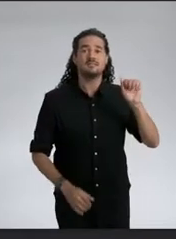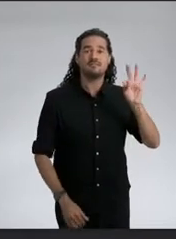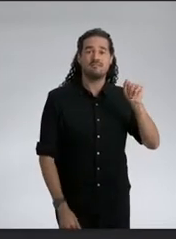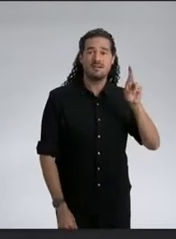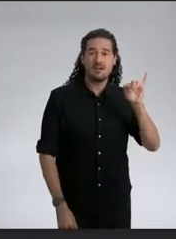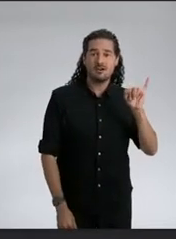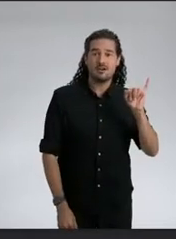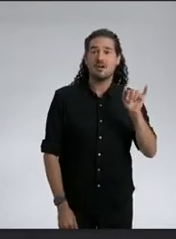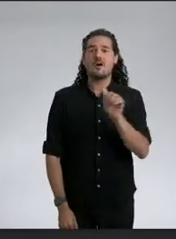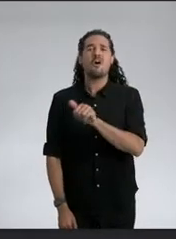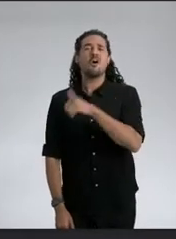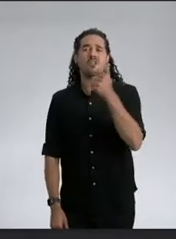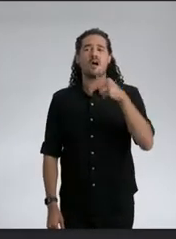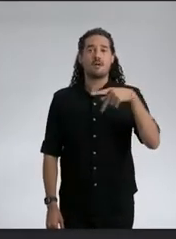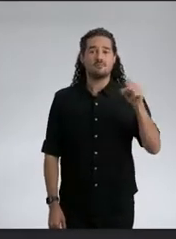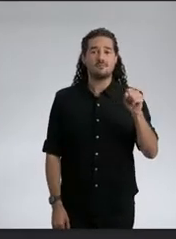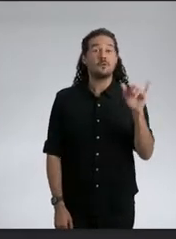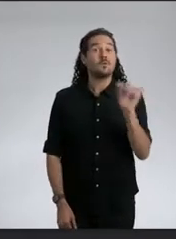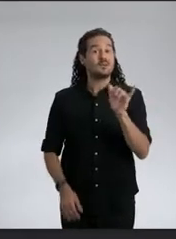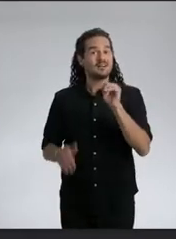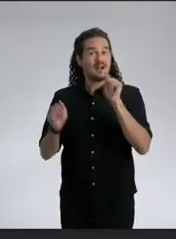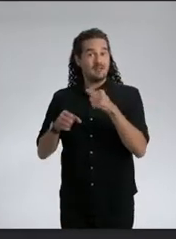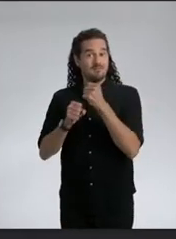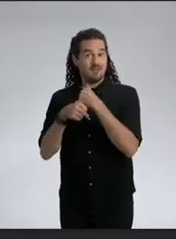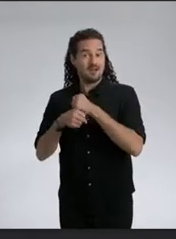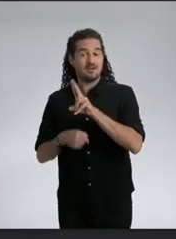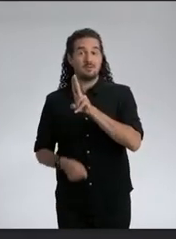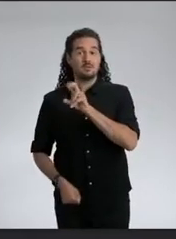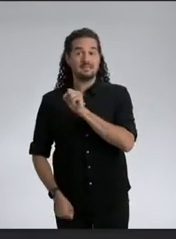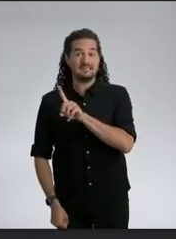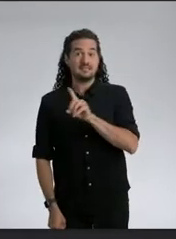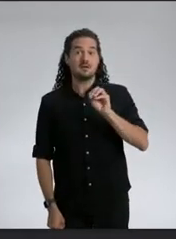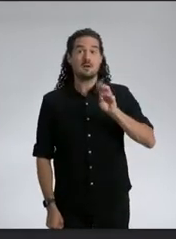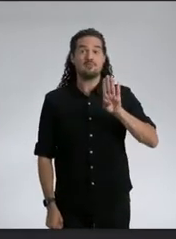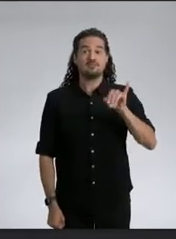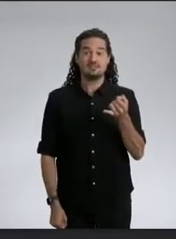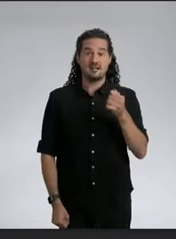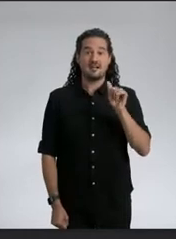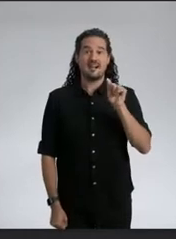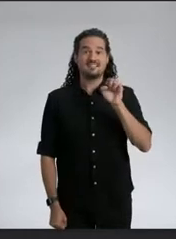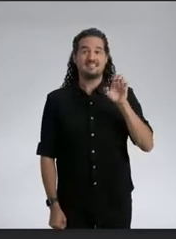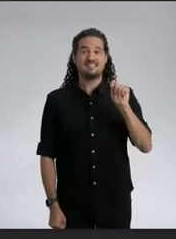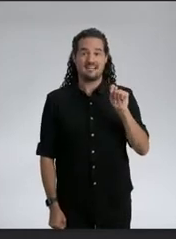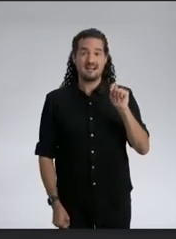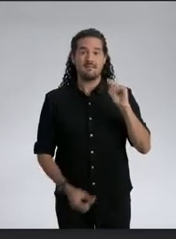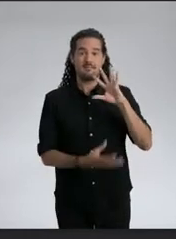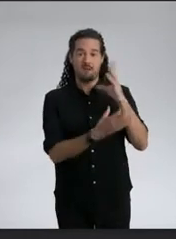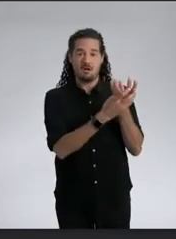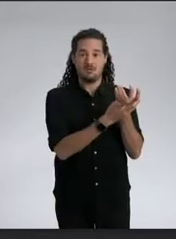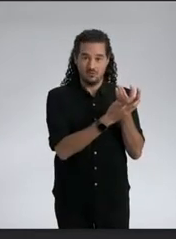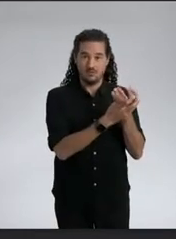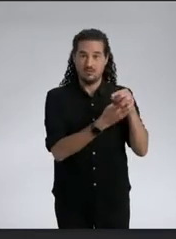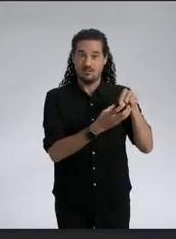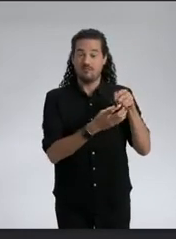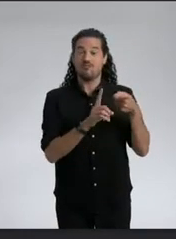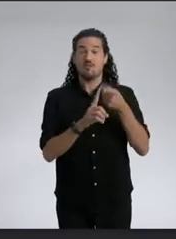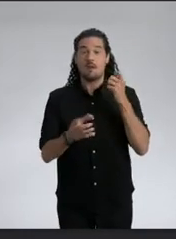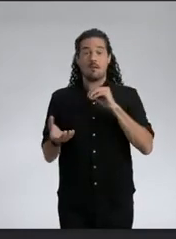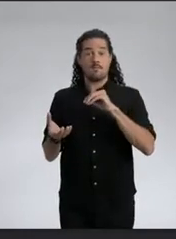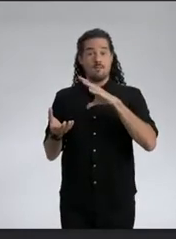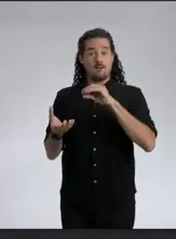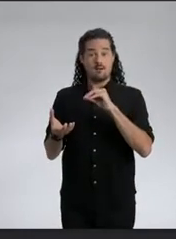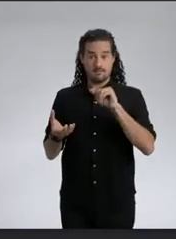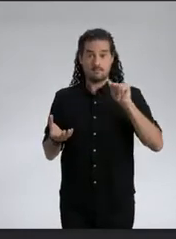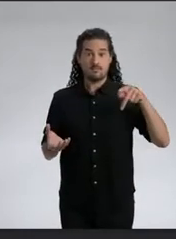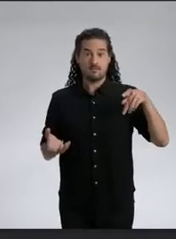You can also generate USD or OBJ asset bundles from the Object Capture API that can be used for ray tracing